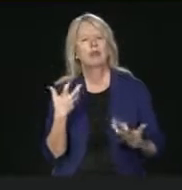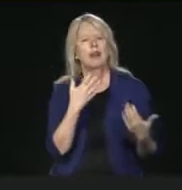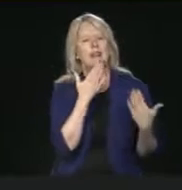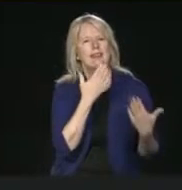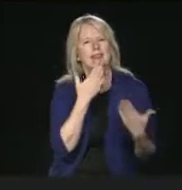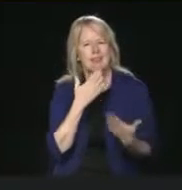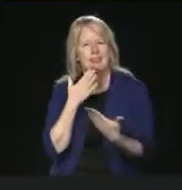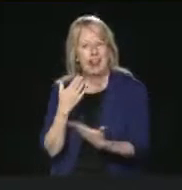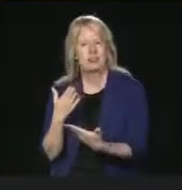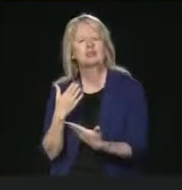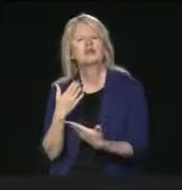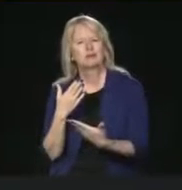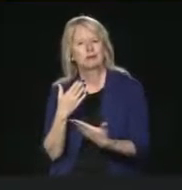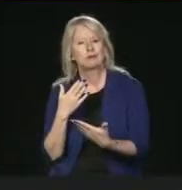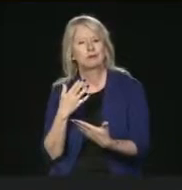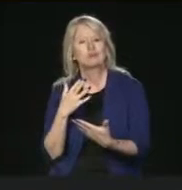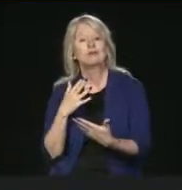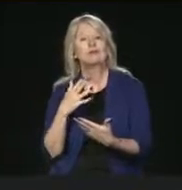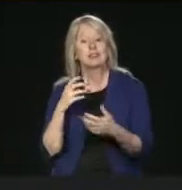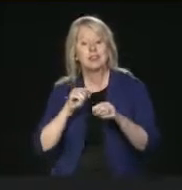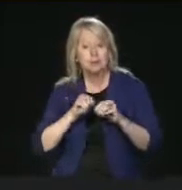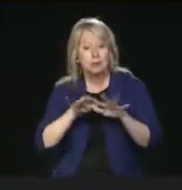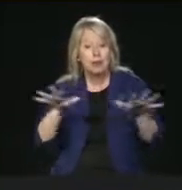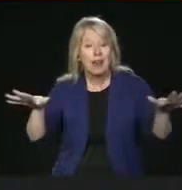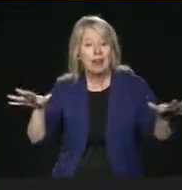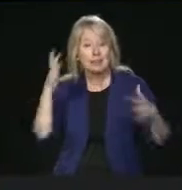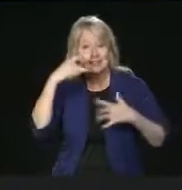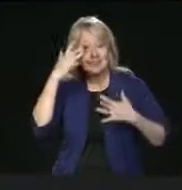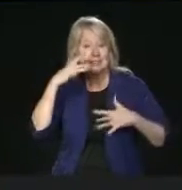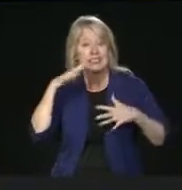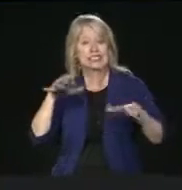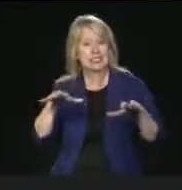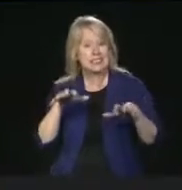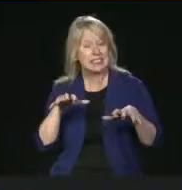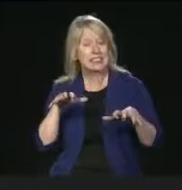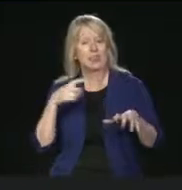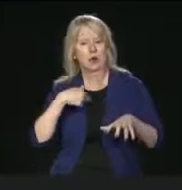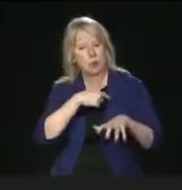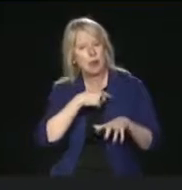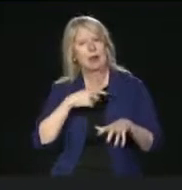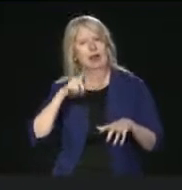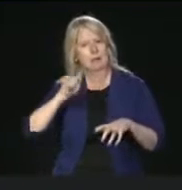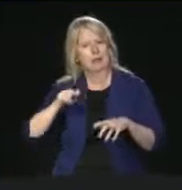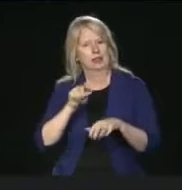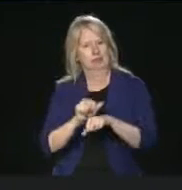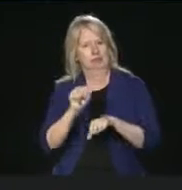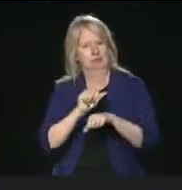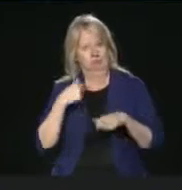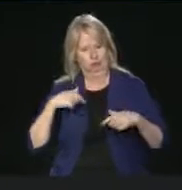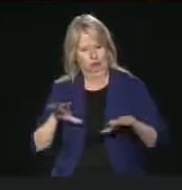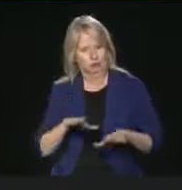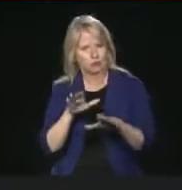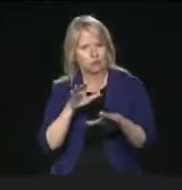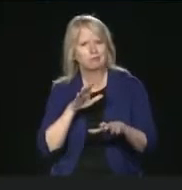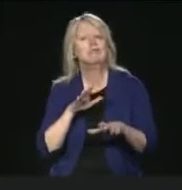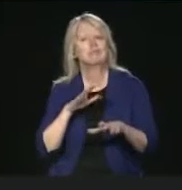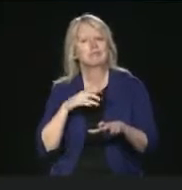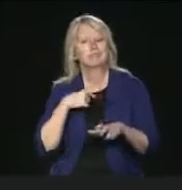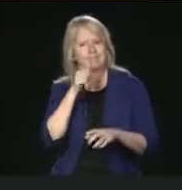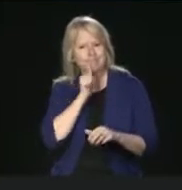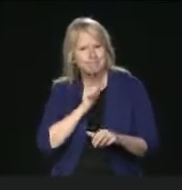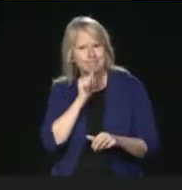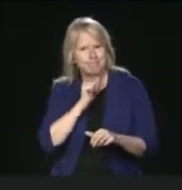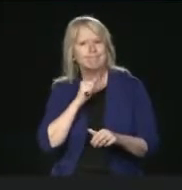slow the spread of the virus, we must all do our part. We must all make sacrifices in order to protect not only our own